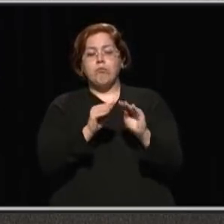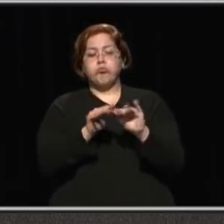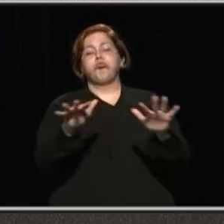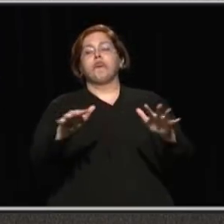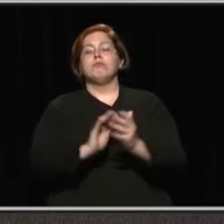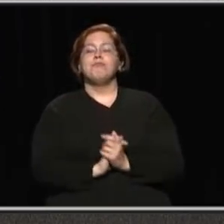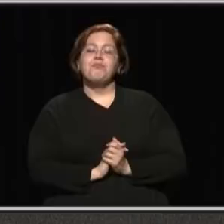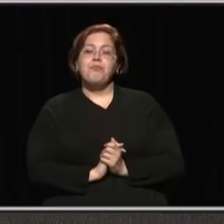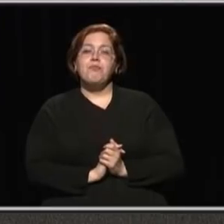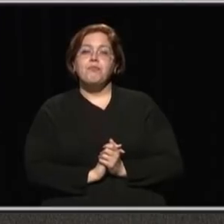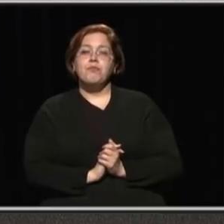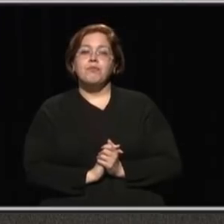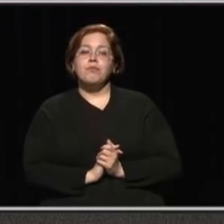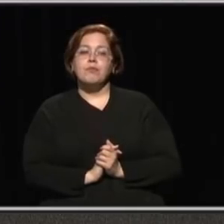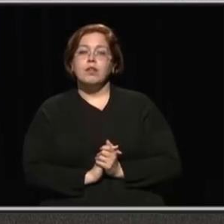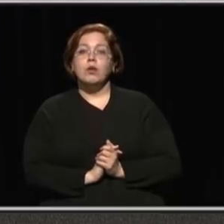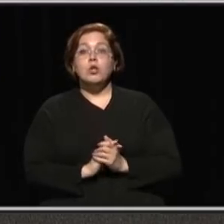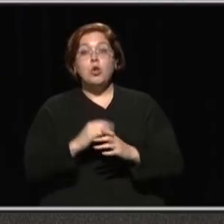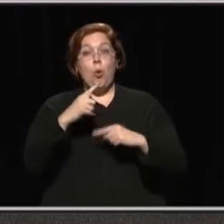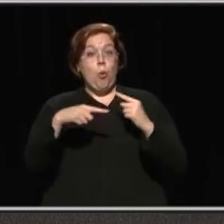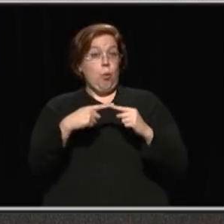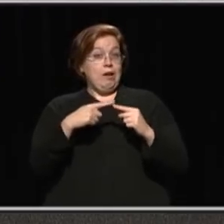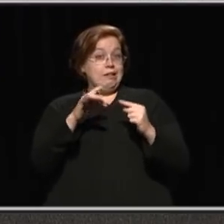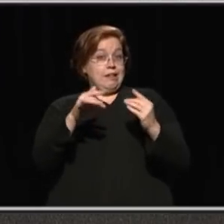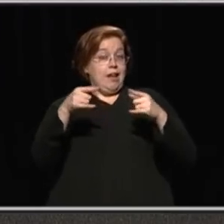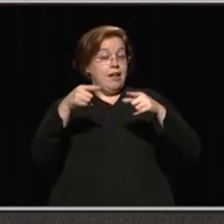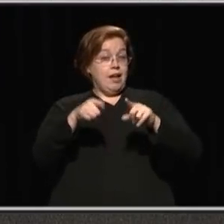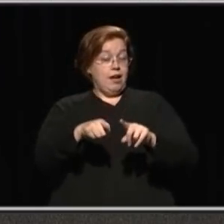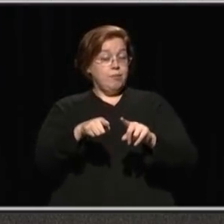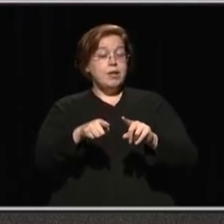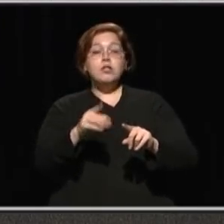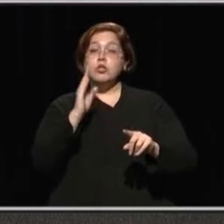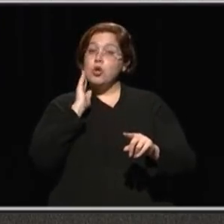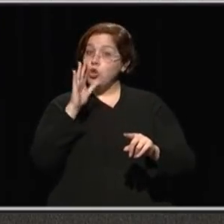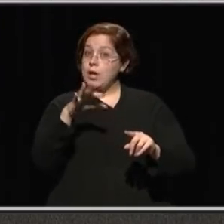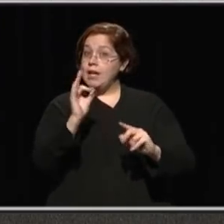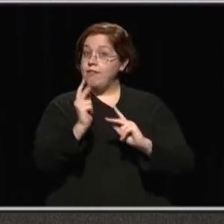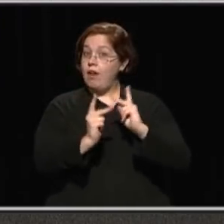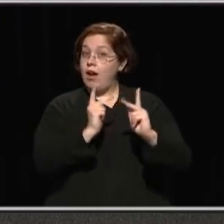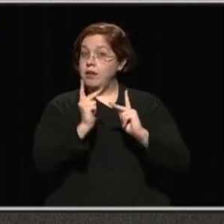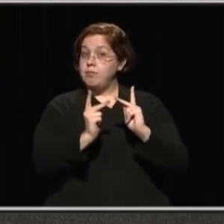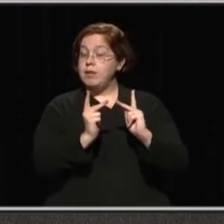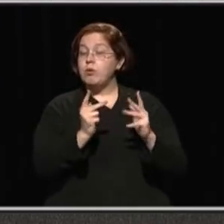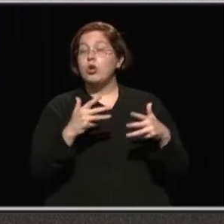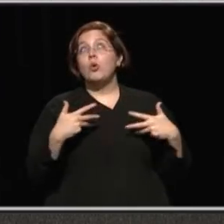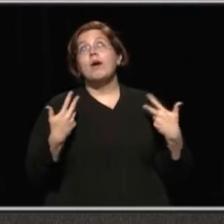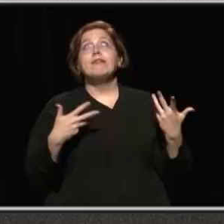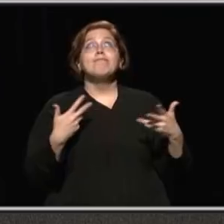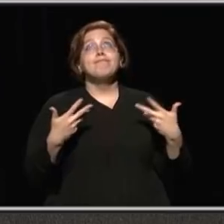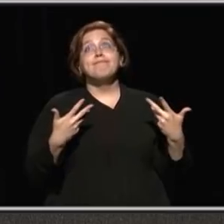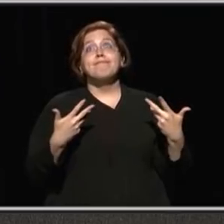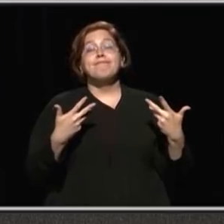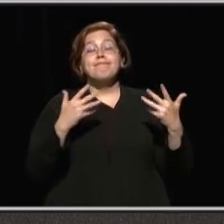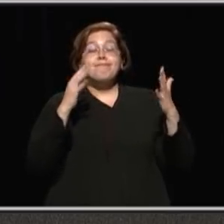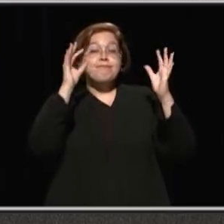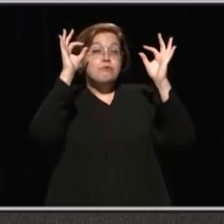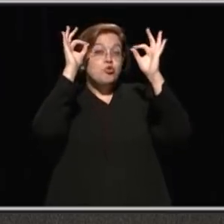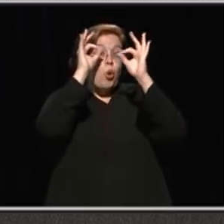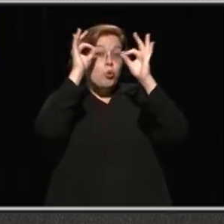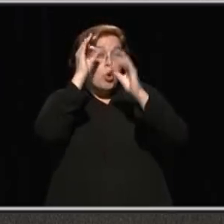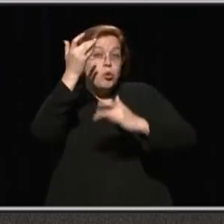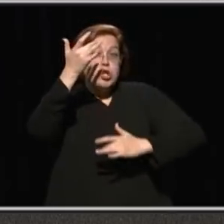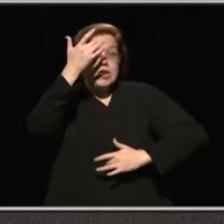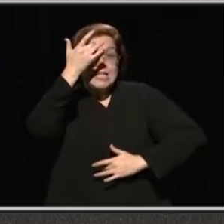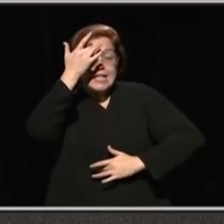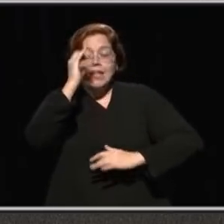tracks. So when you do that, you're going to find people who don't know they have COVID and